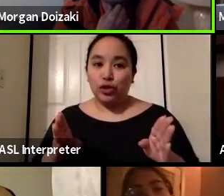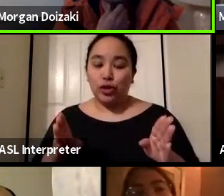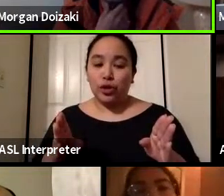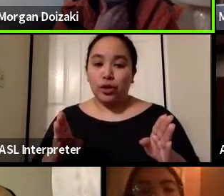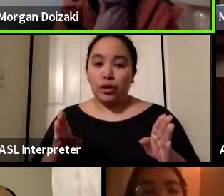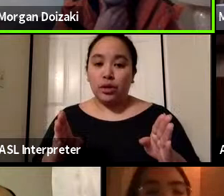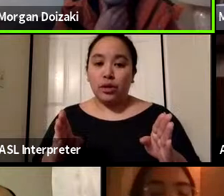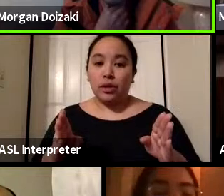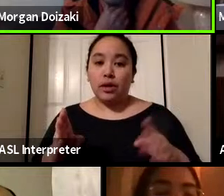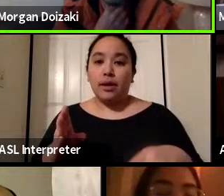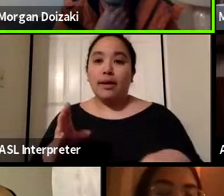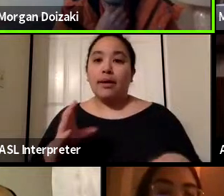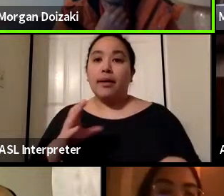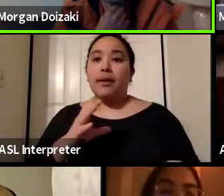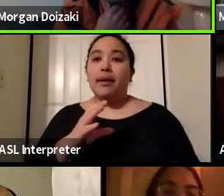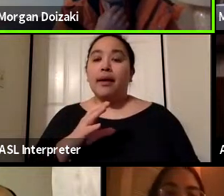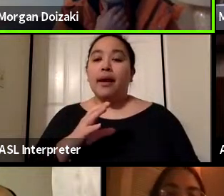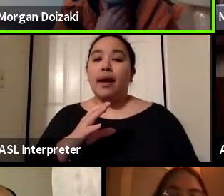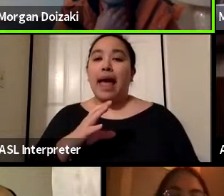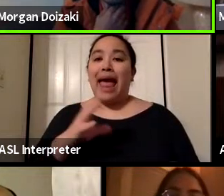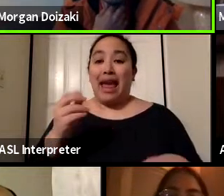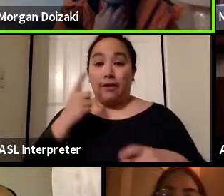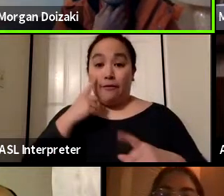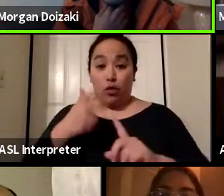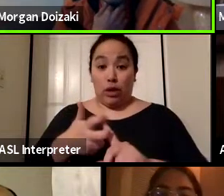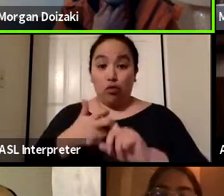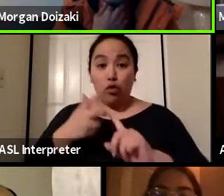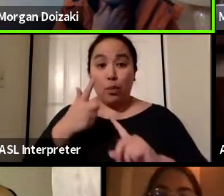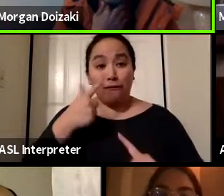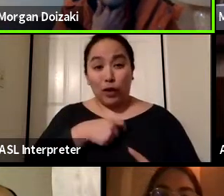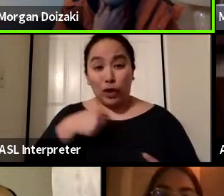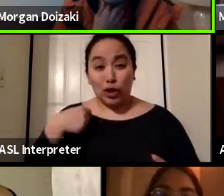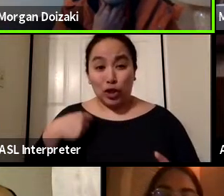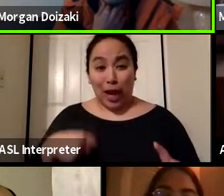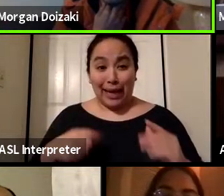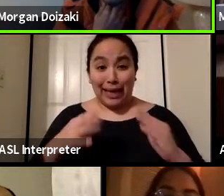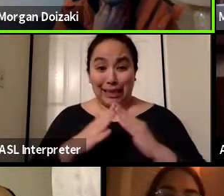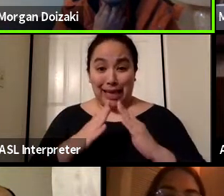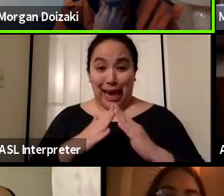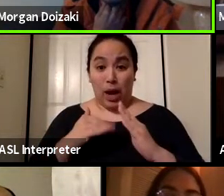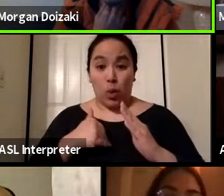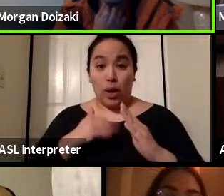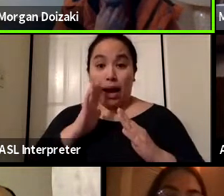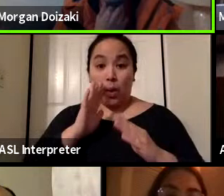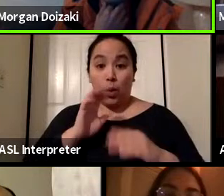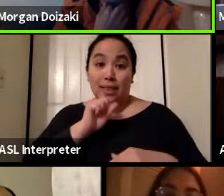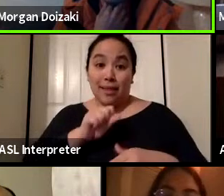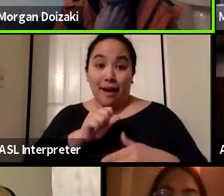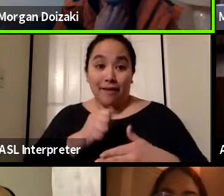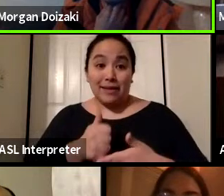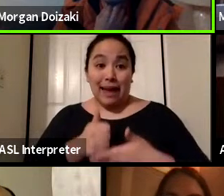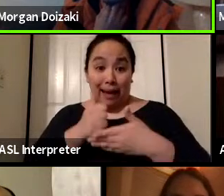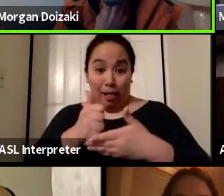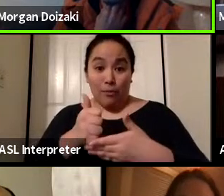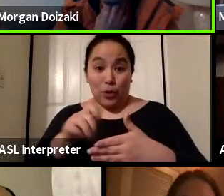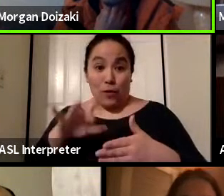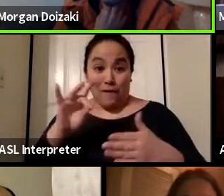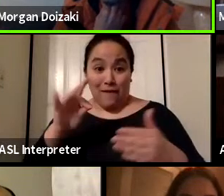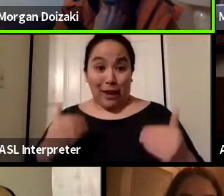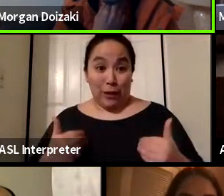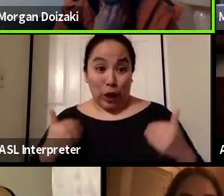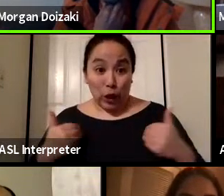And in the recruitment in Chinatown, I would love to help you search for the youth